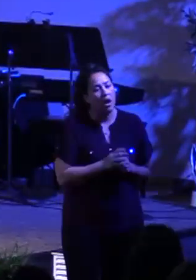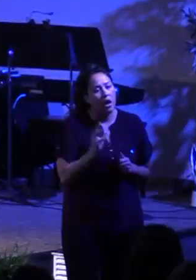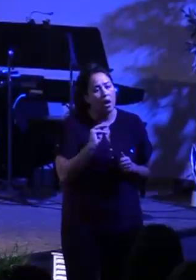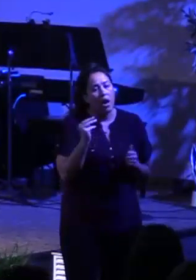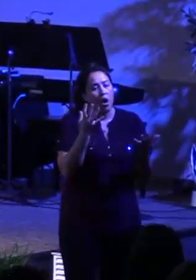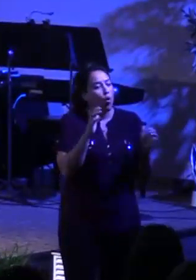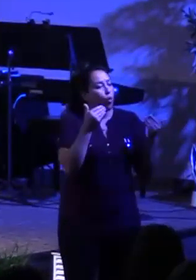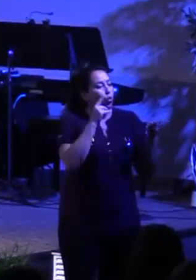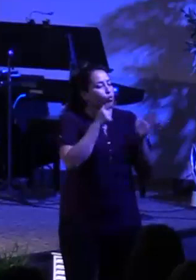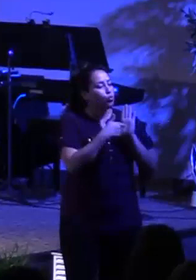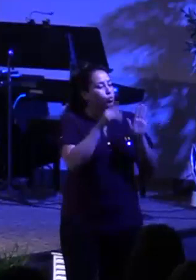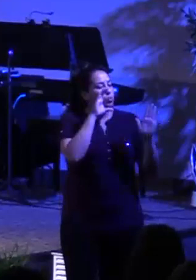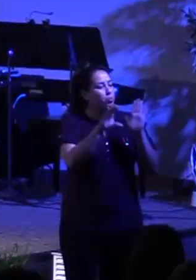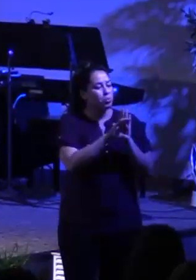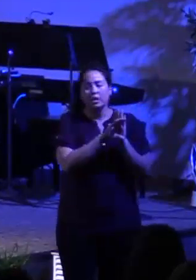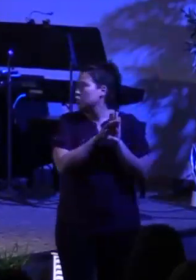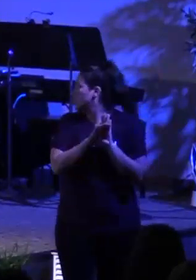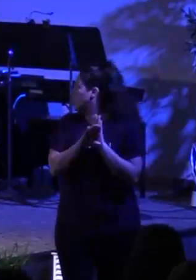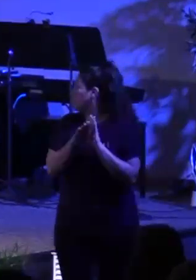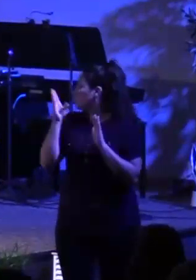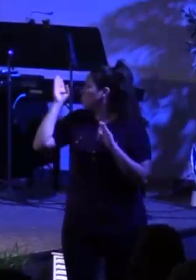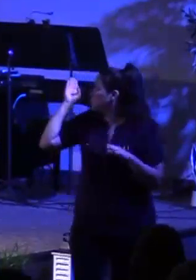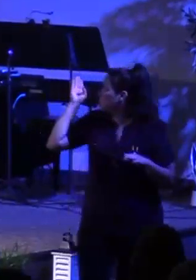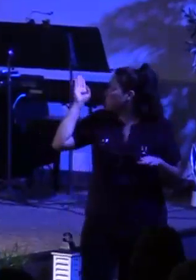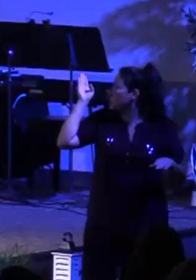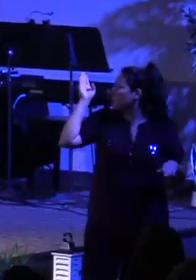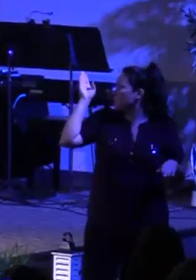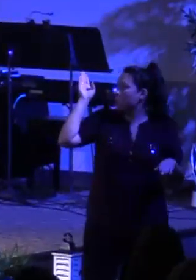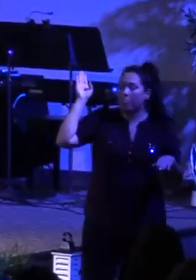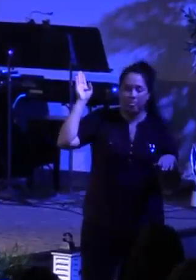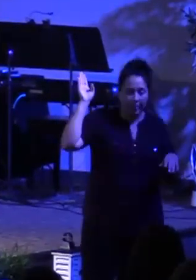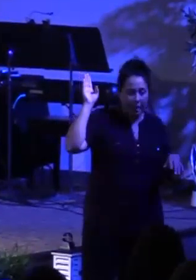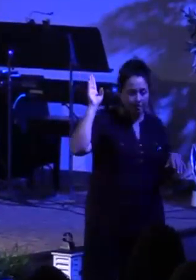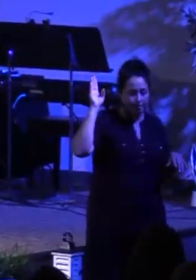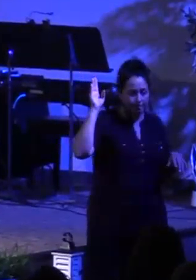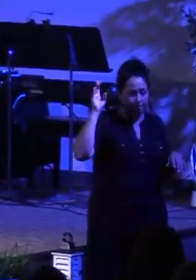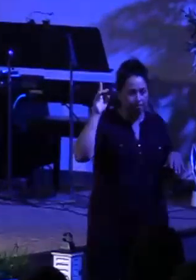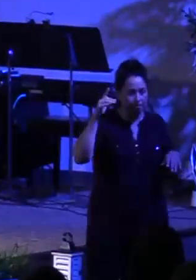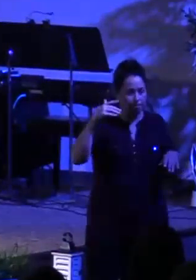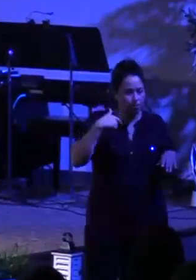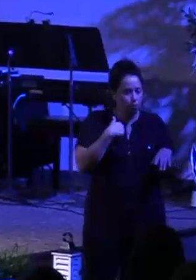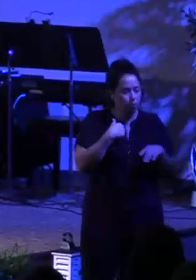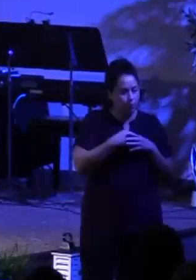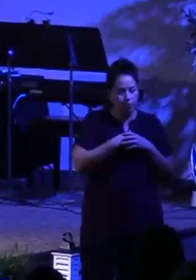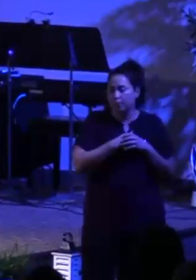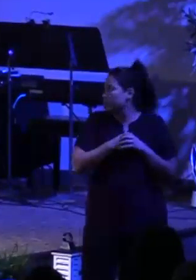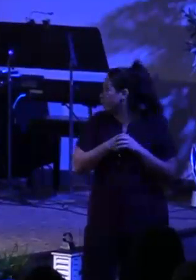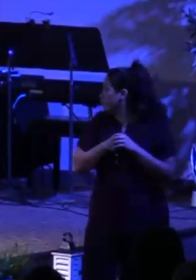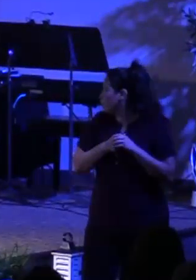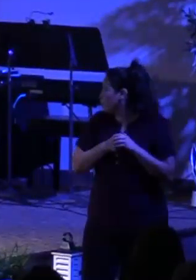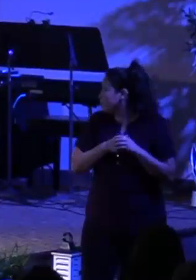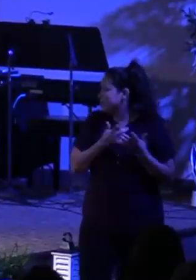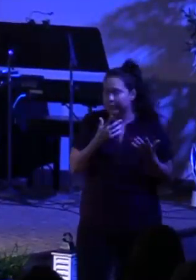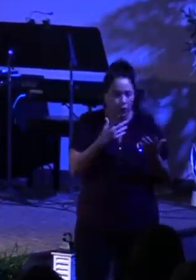I want to show you this picture of a brain. And it's basically, obviously, there's all kinds of new things that happen when